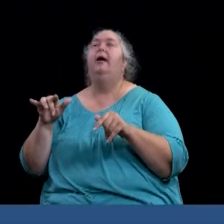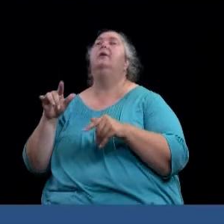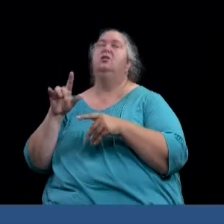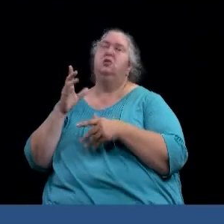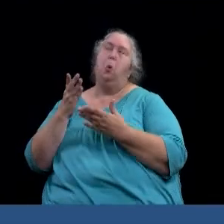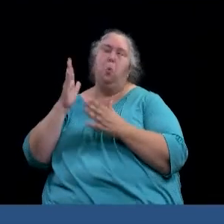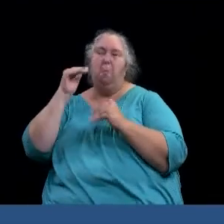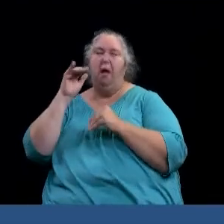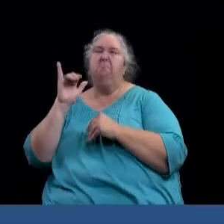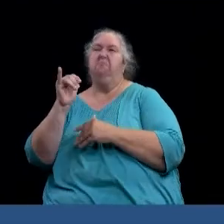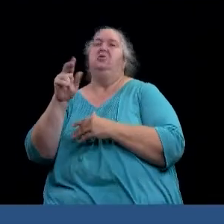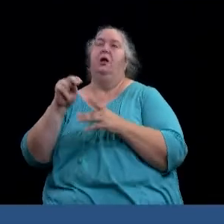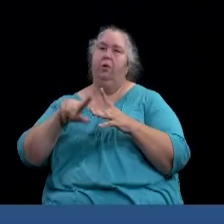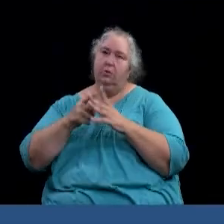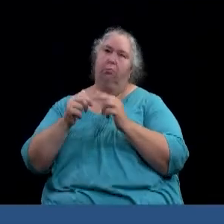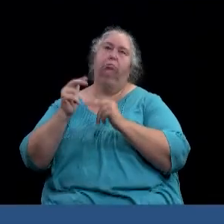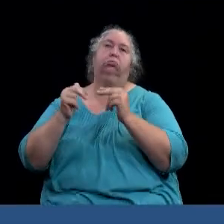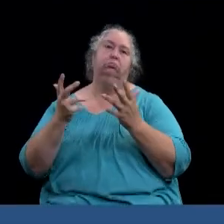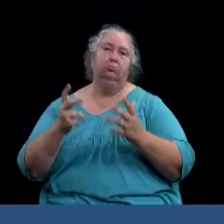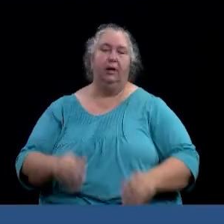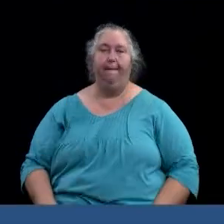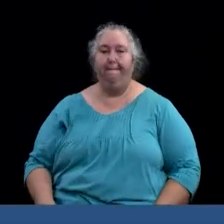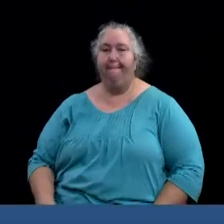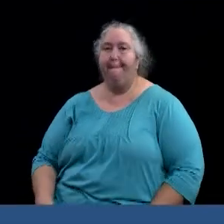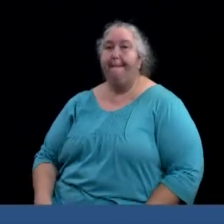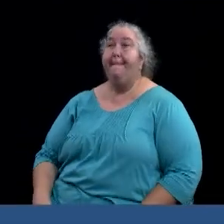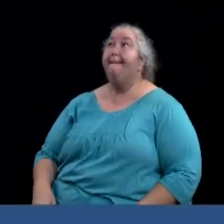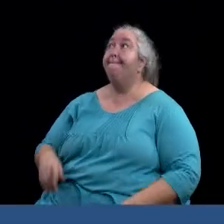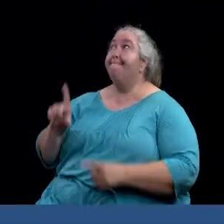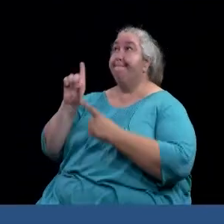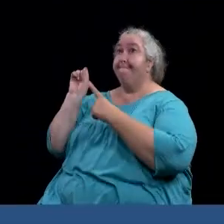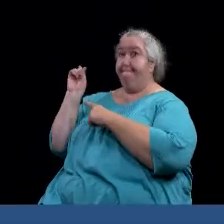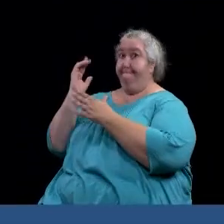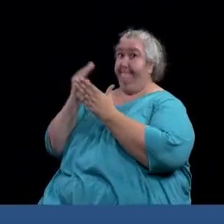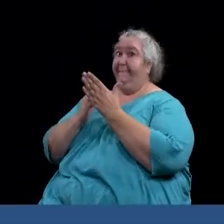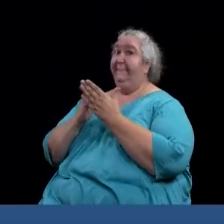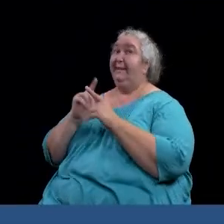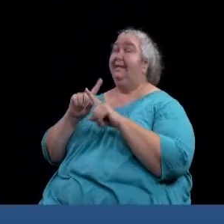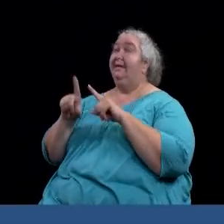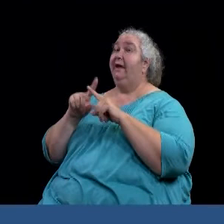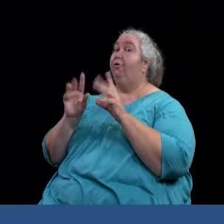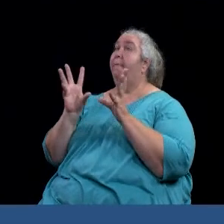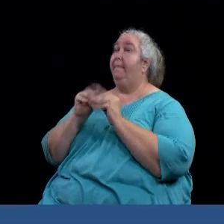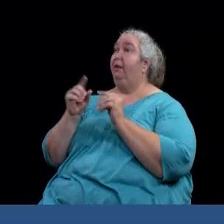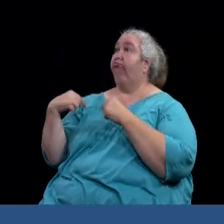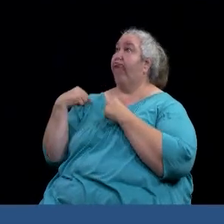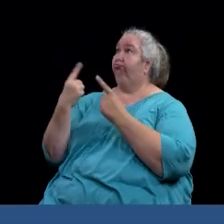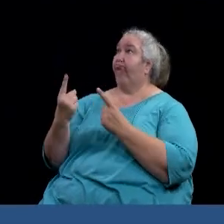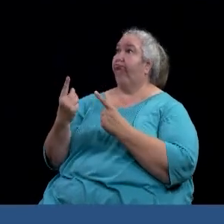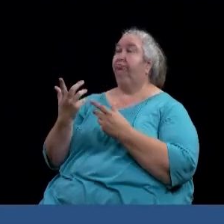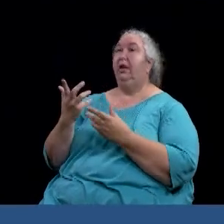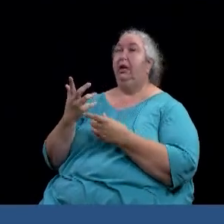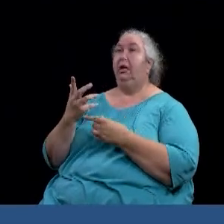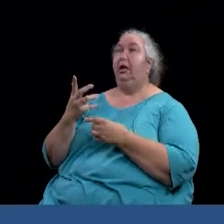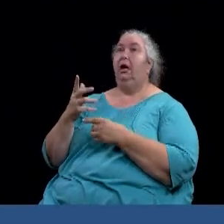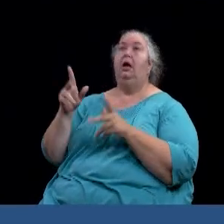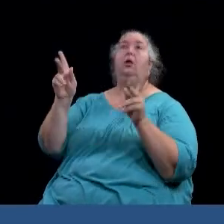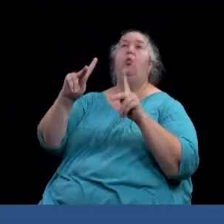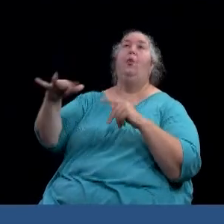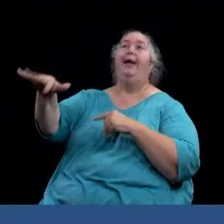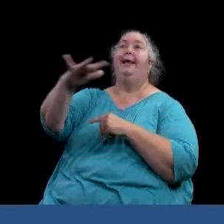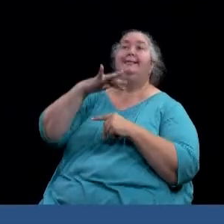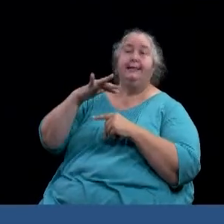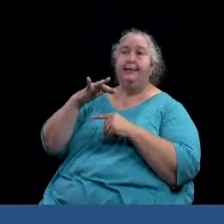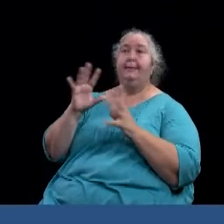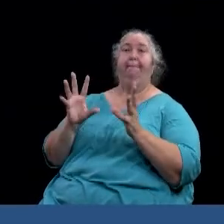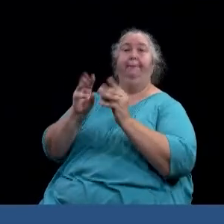So here's a listing of the public meetings that we've had, resident meetings. We wanted to start introducing the idea of the program